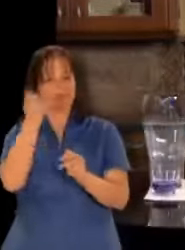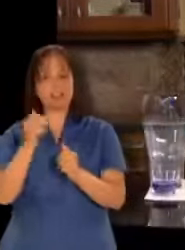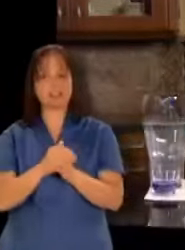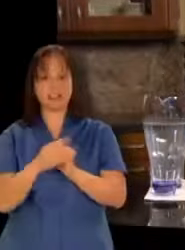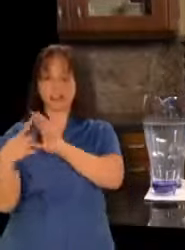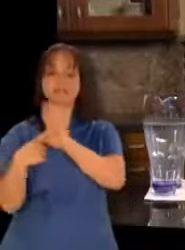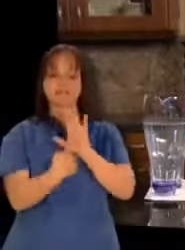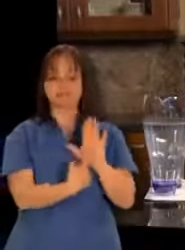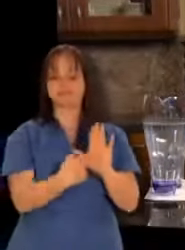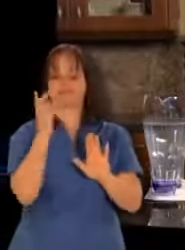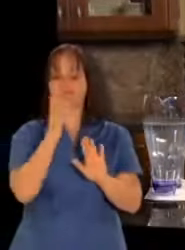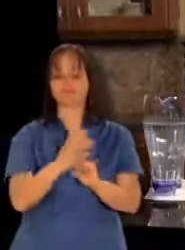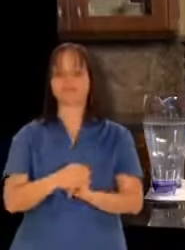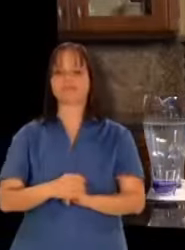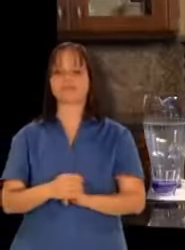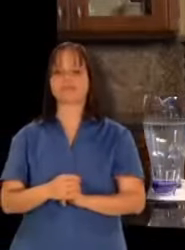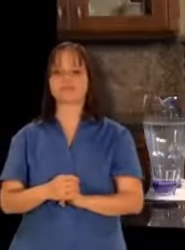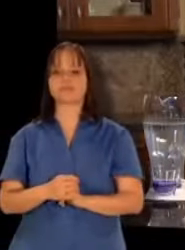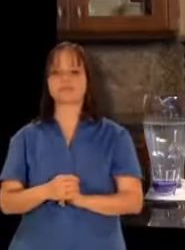show each one of them.